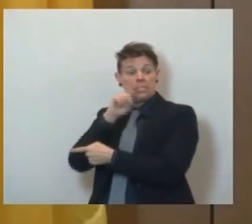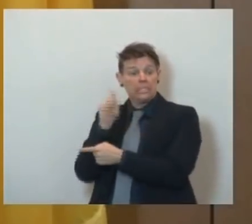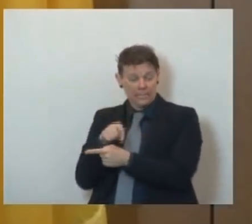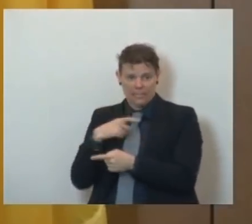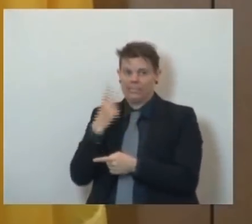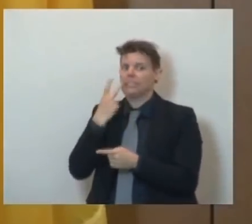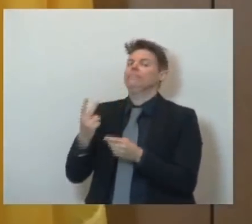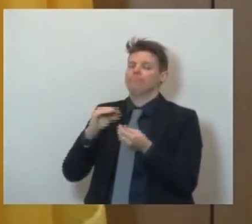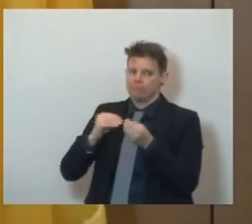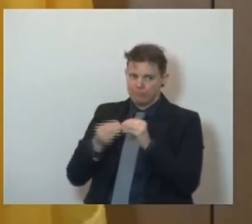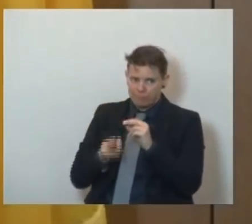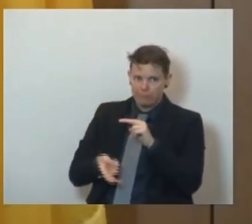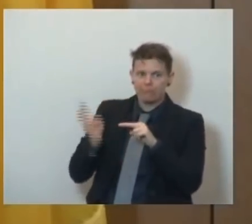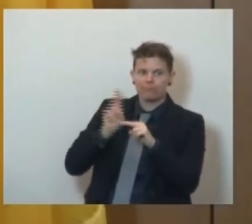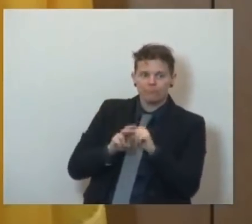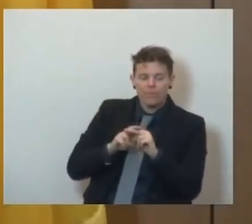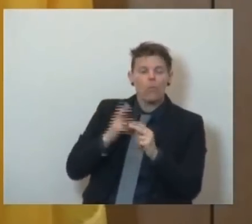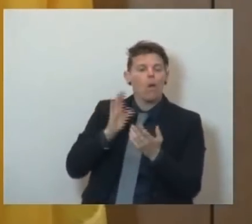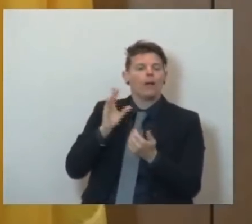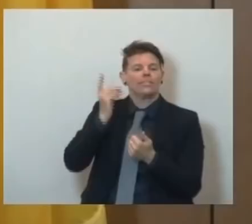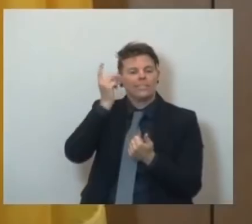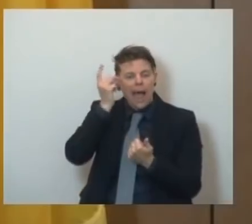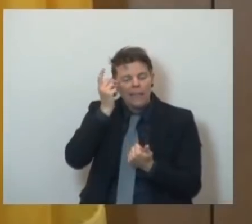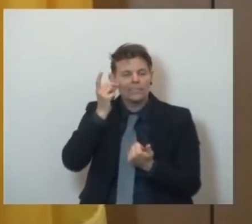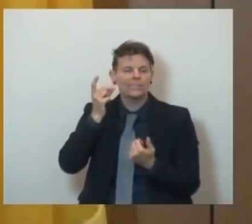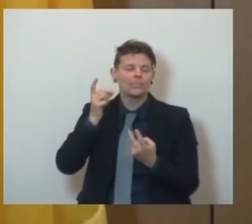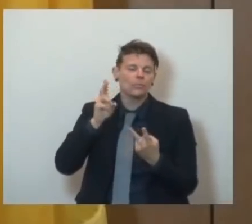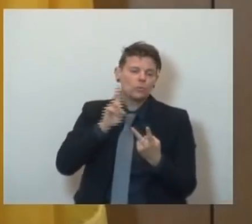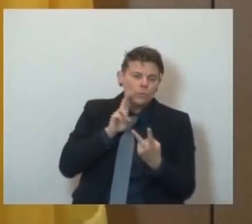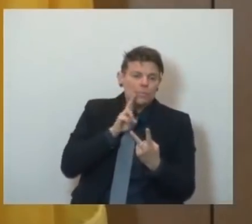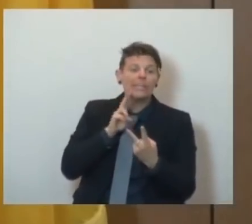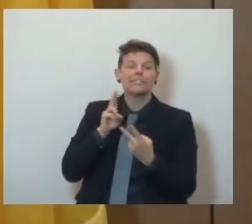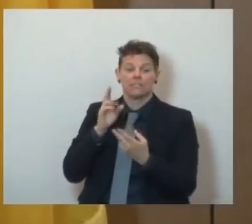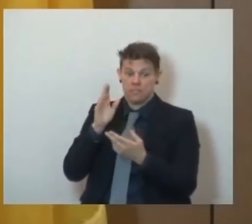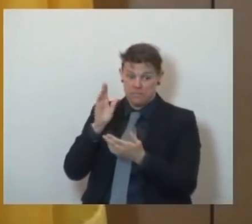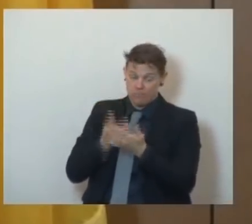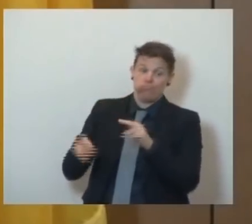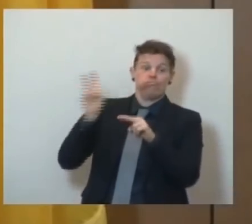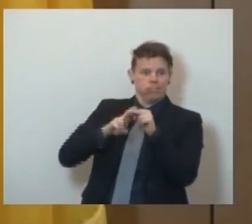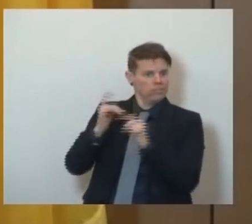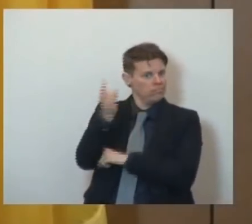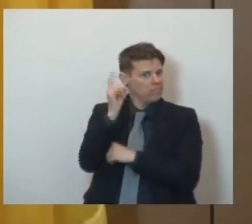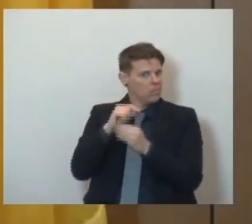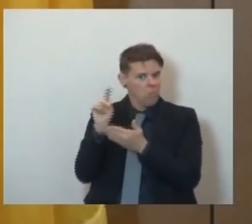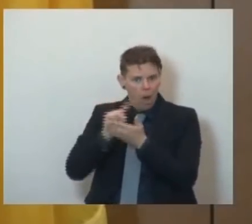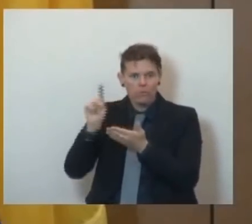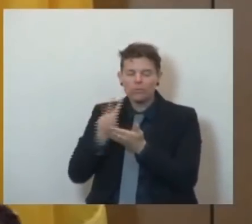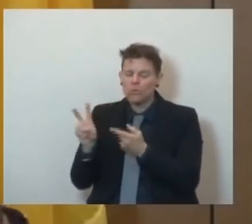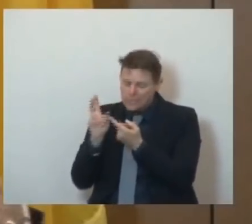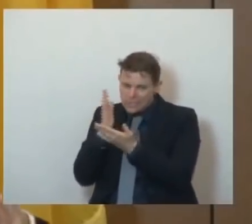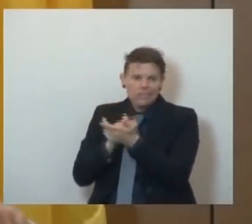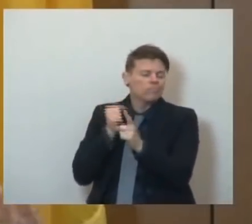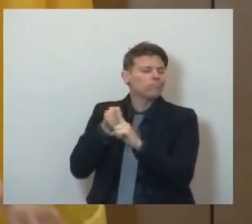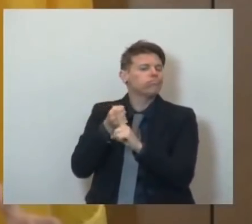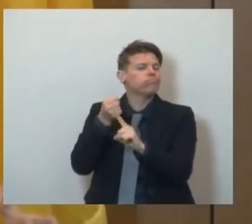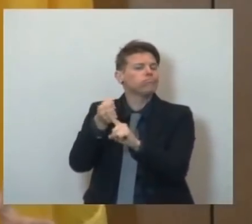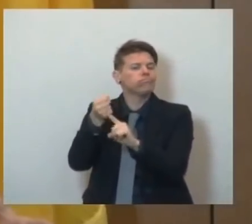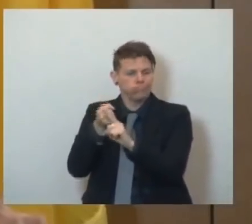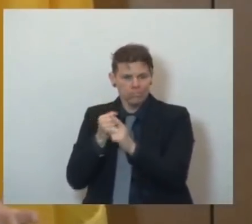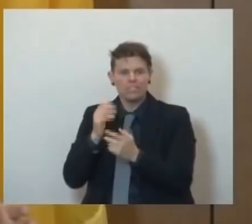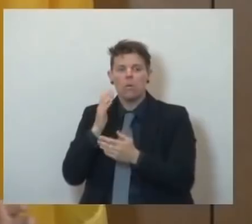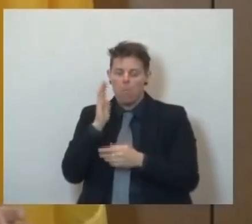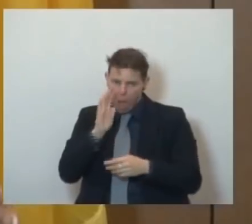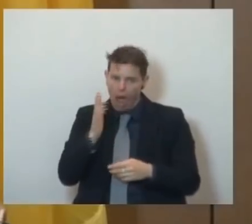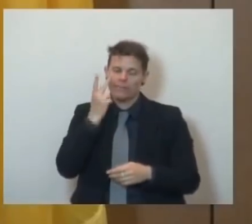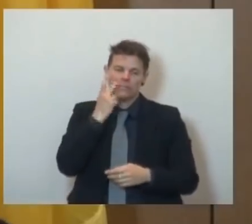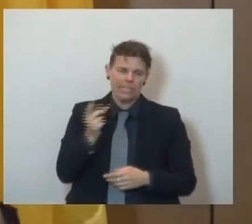and Houston area. So and in another week or so, we're going to see some impact on the country, which will impact all the other states.